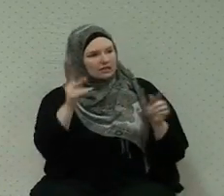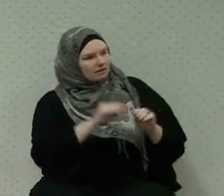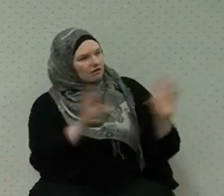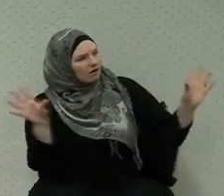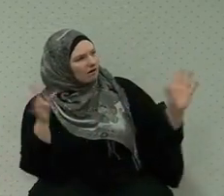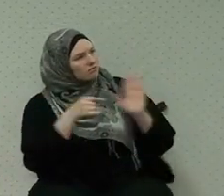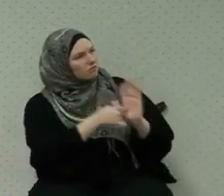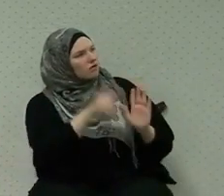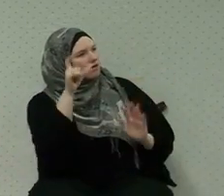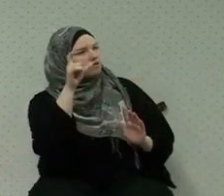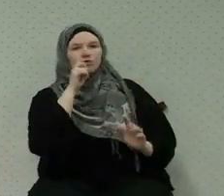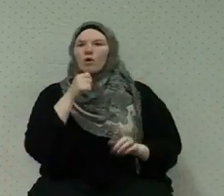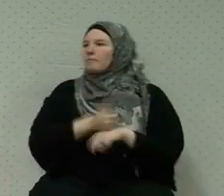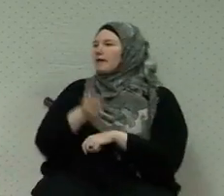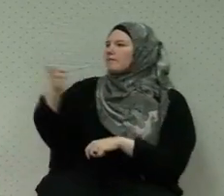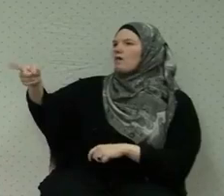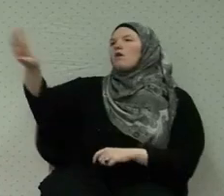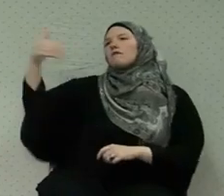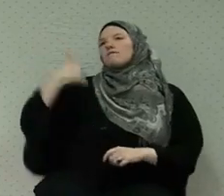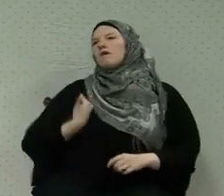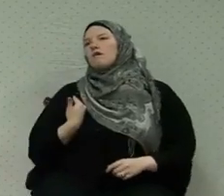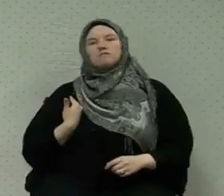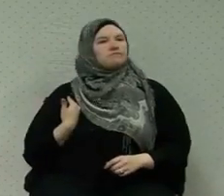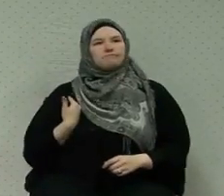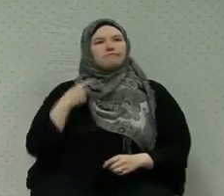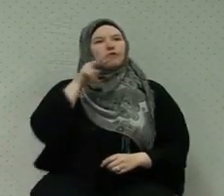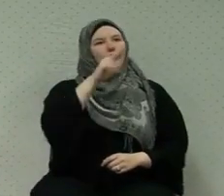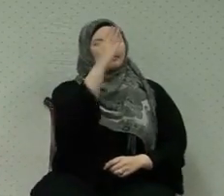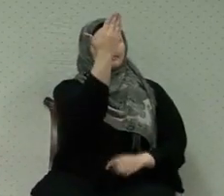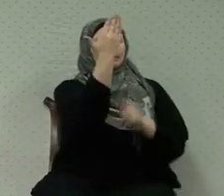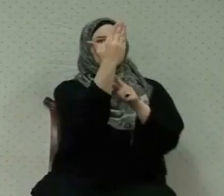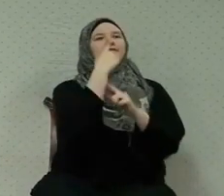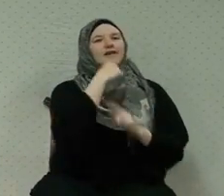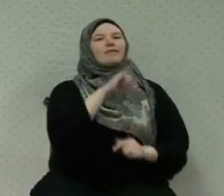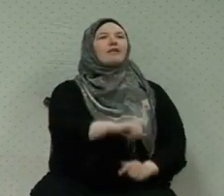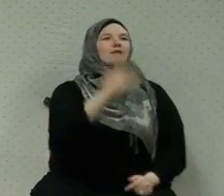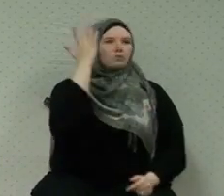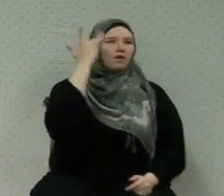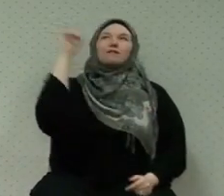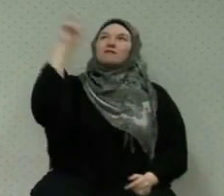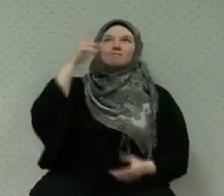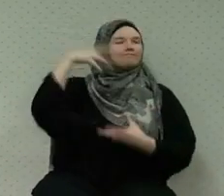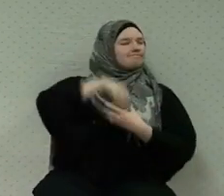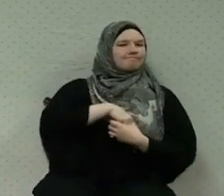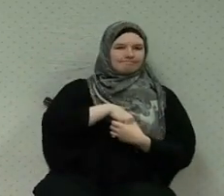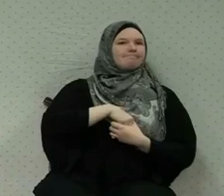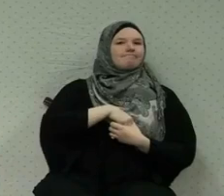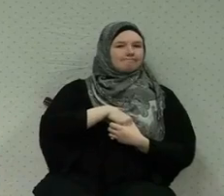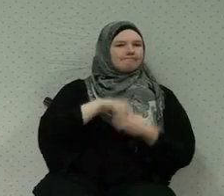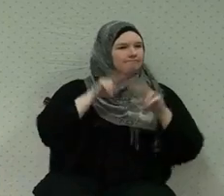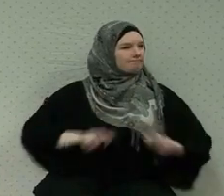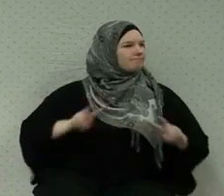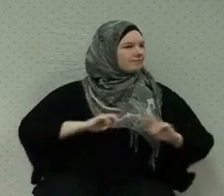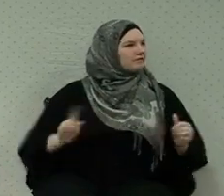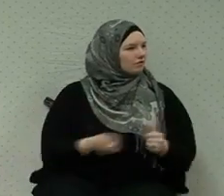don't point finger at them. Just look in the mirror and point the finger. That's where it belongs. Ask